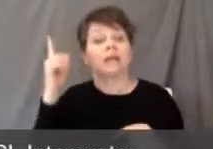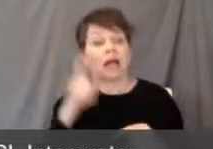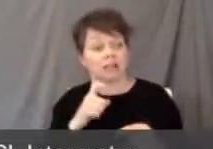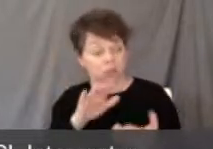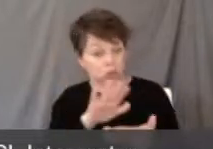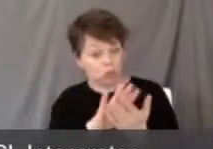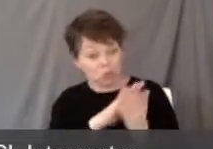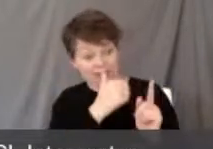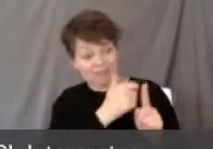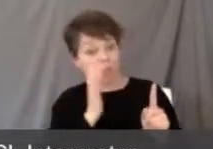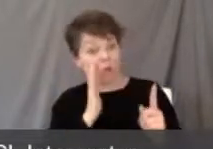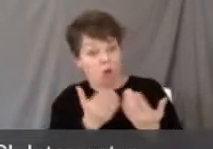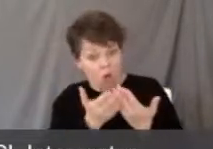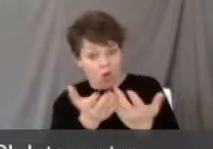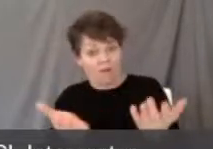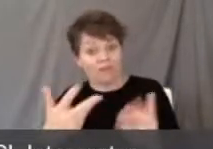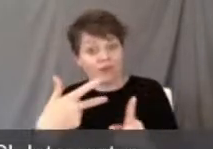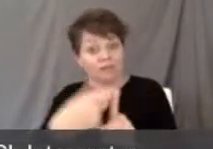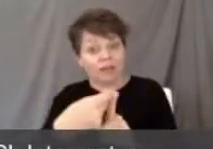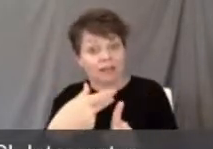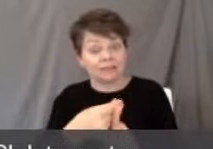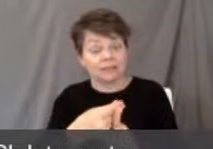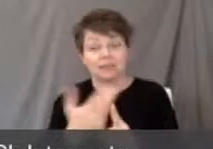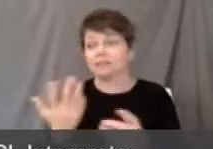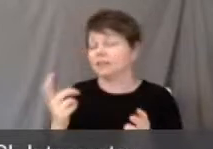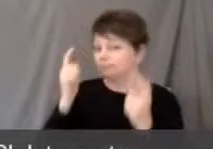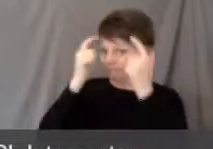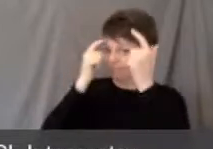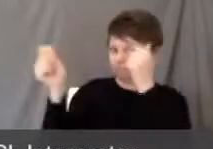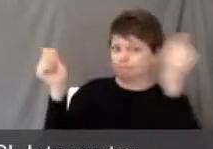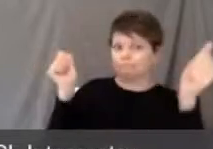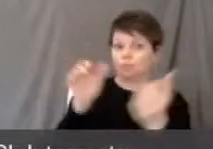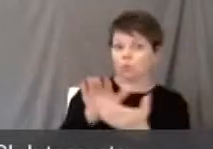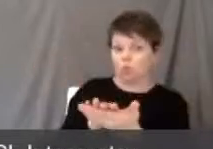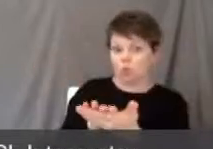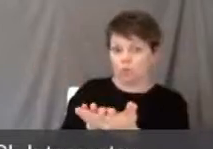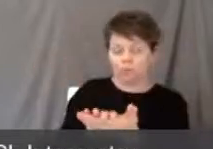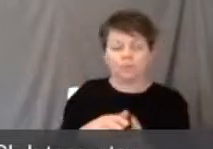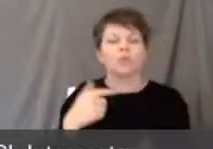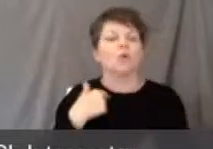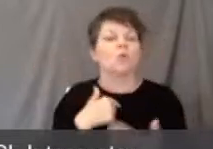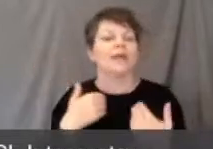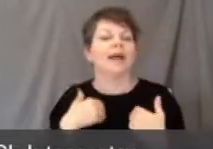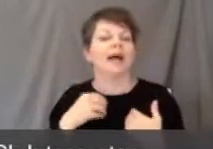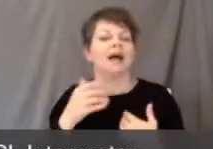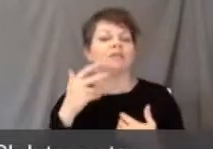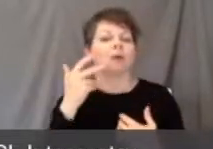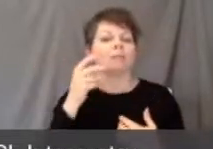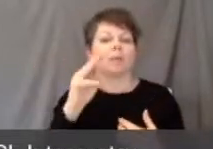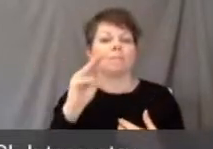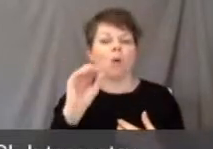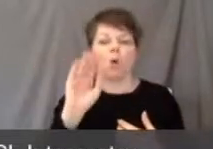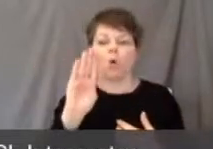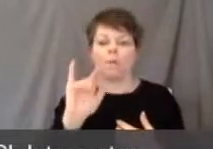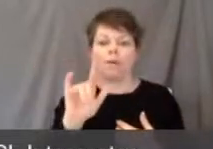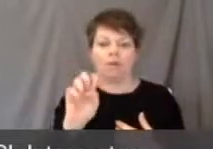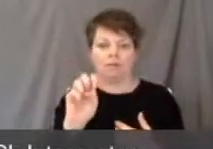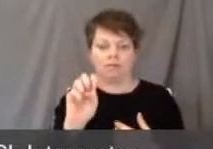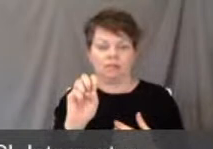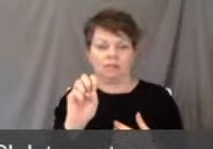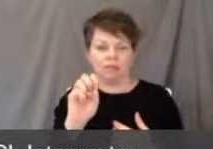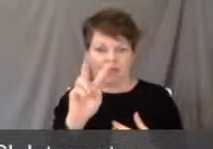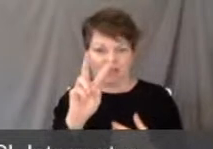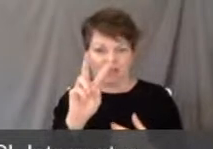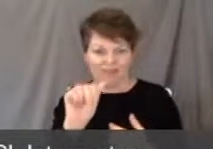offering the COVID vaccine? And that's dependent on individual schools. We have a mobile vaccine form on our website where any entity, whether you're a